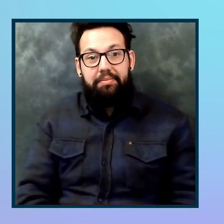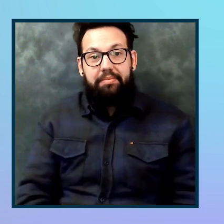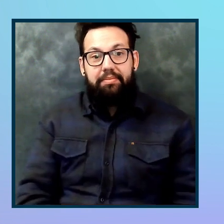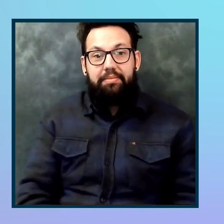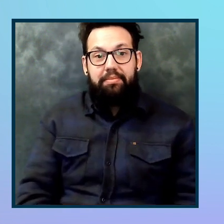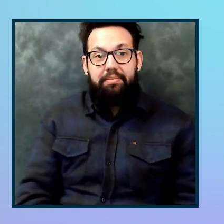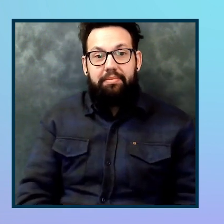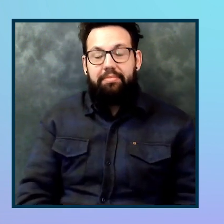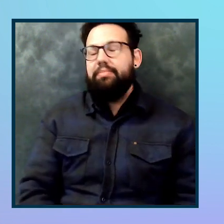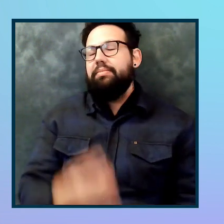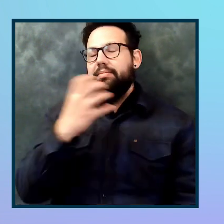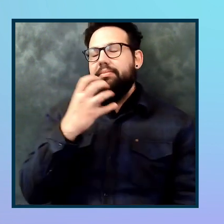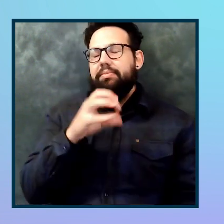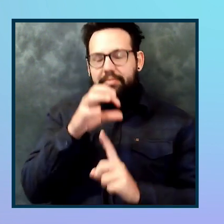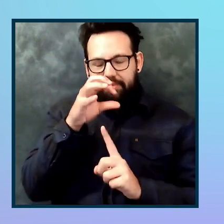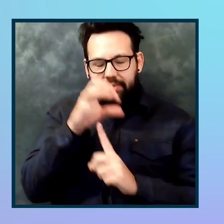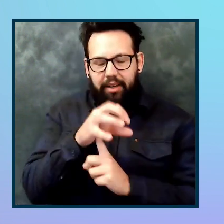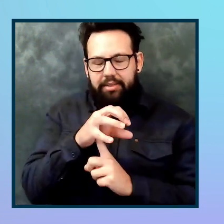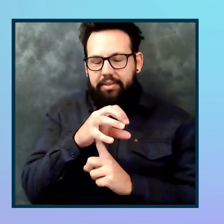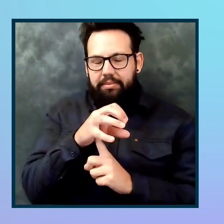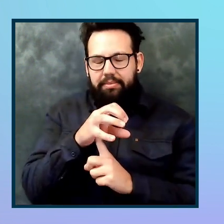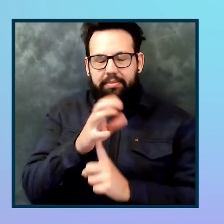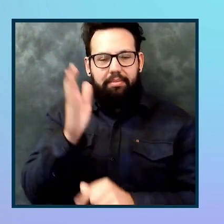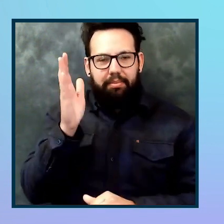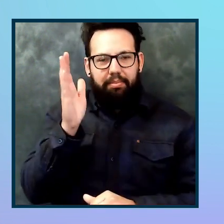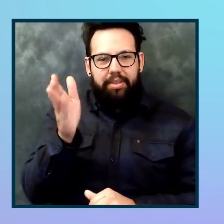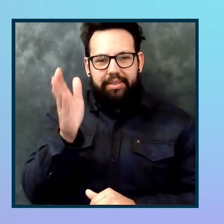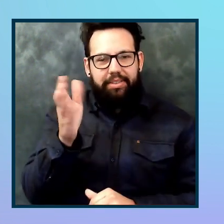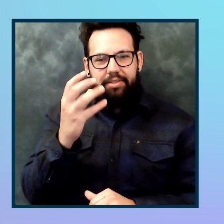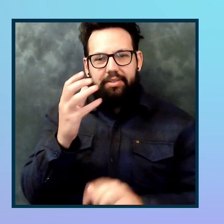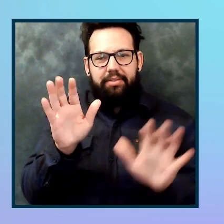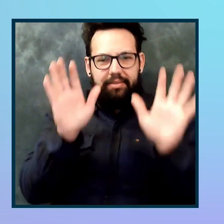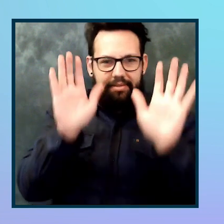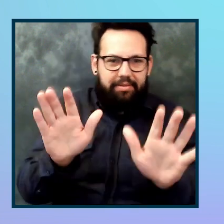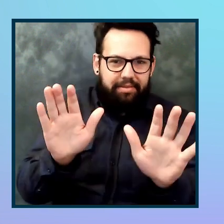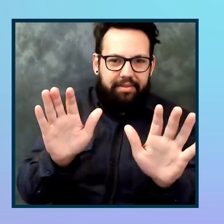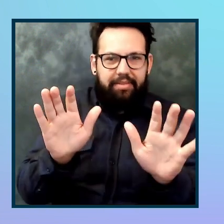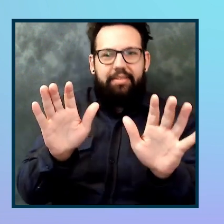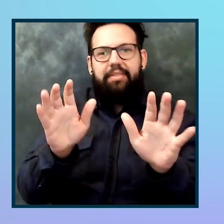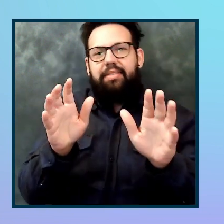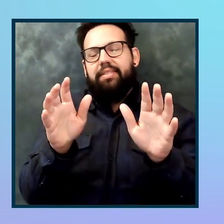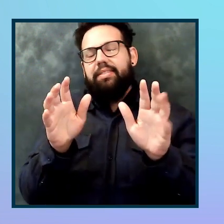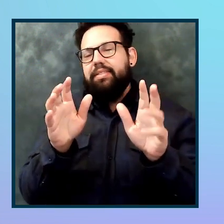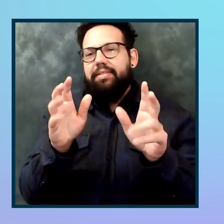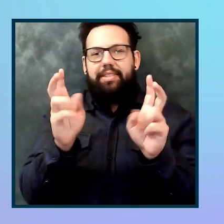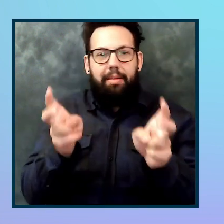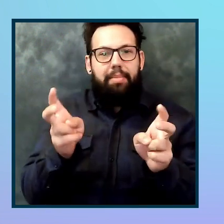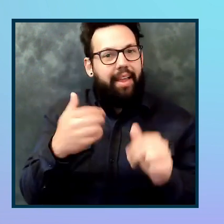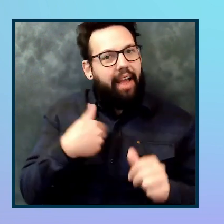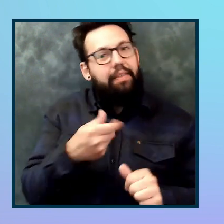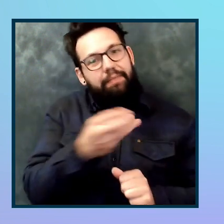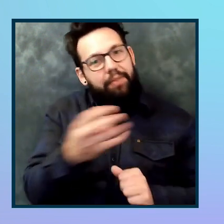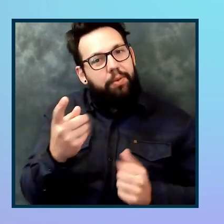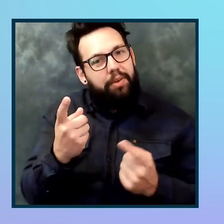Wonderful. Such a good presentation. Very, very excellent topic. We do have a handful of questions. One